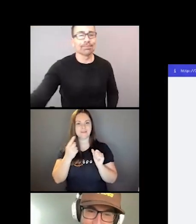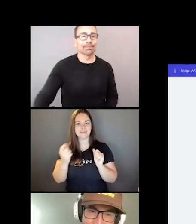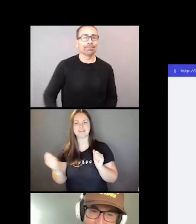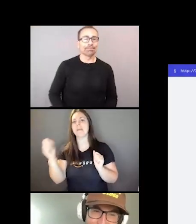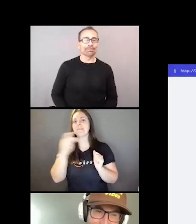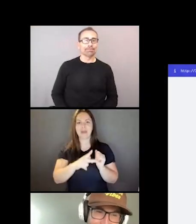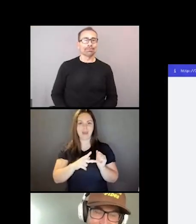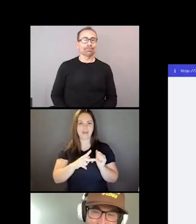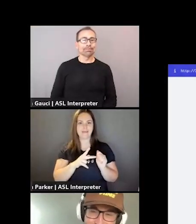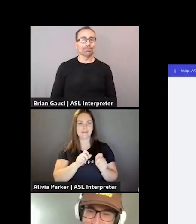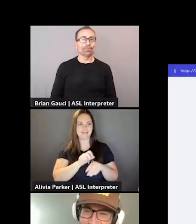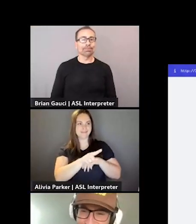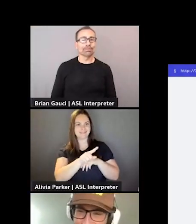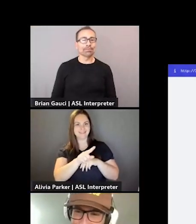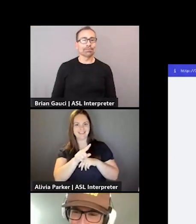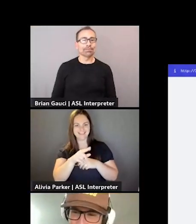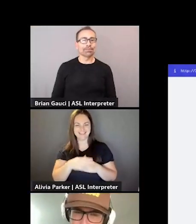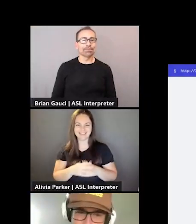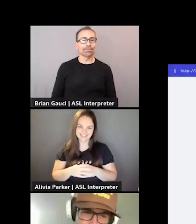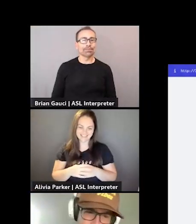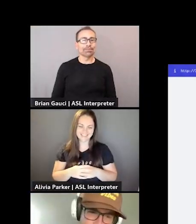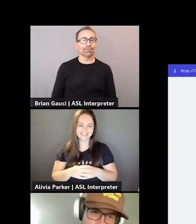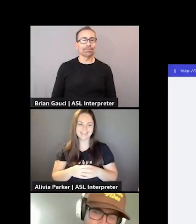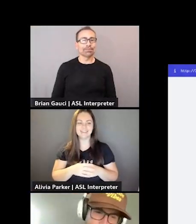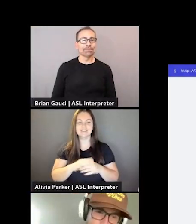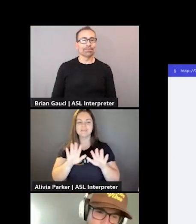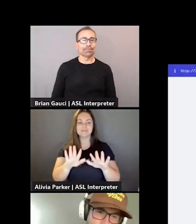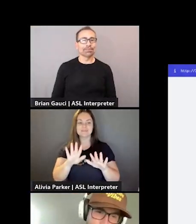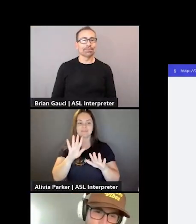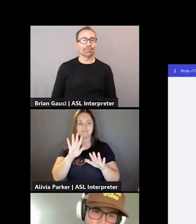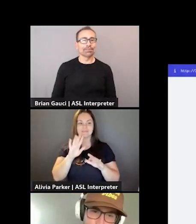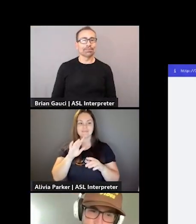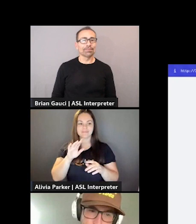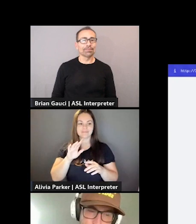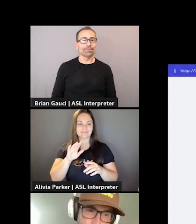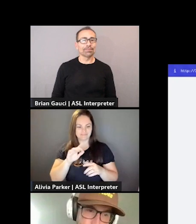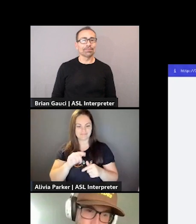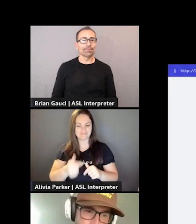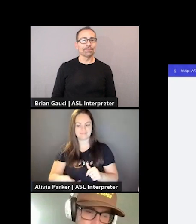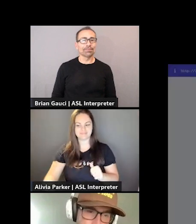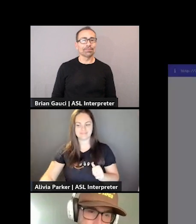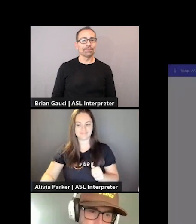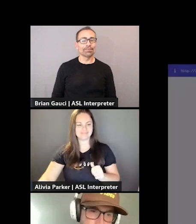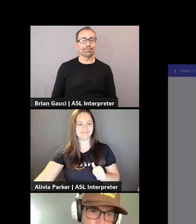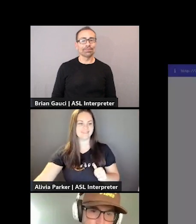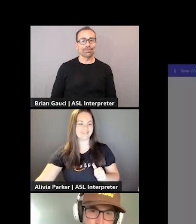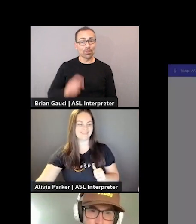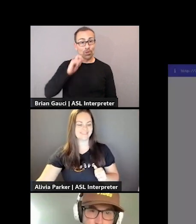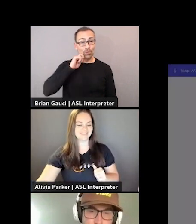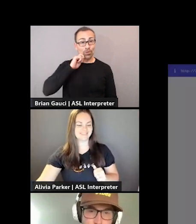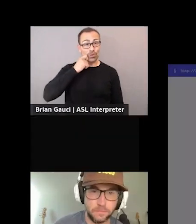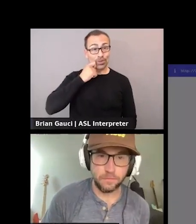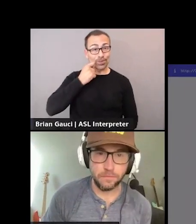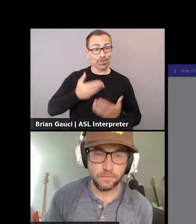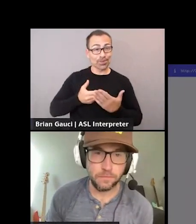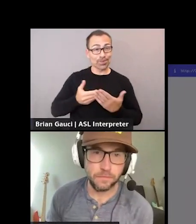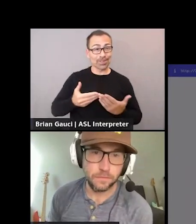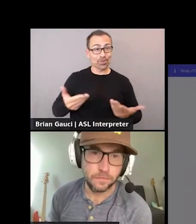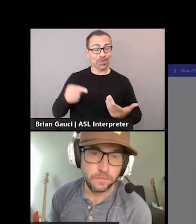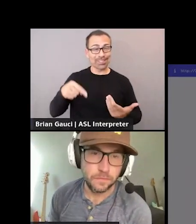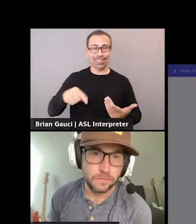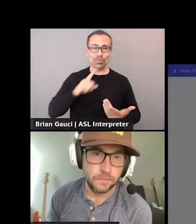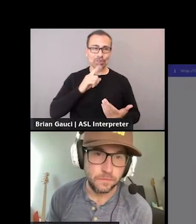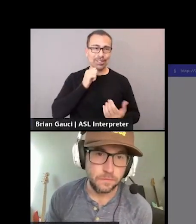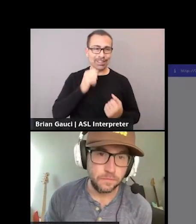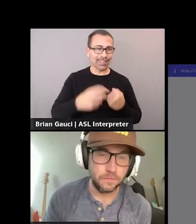Now, the cool thing is that this isn't really going to be saved, right? The end result is that I click on this print grid And I know it's going to be small for